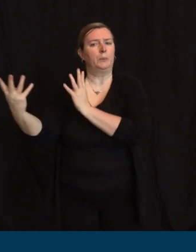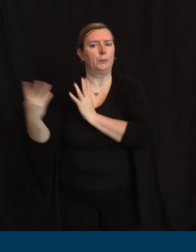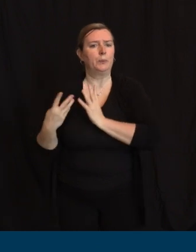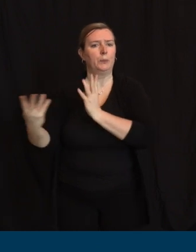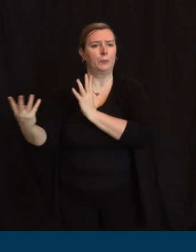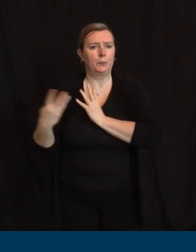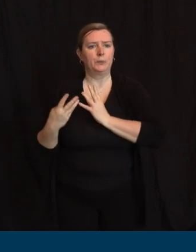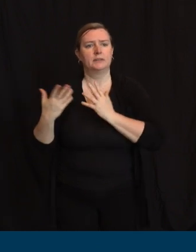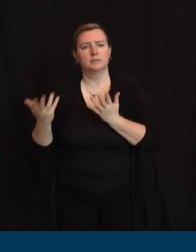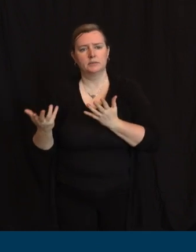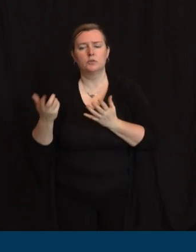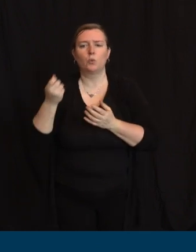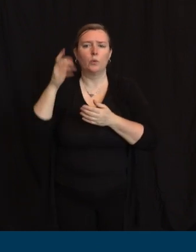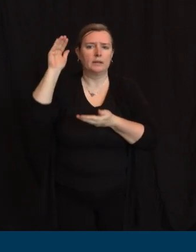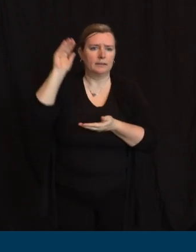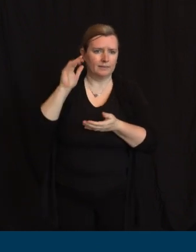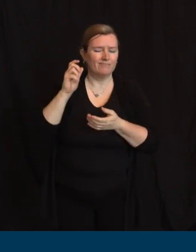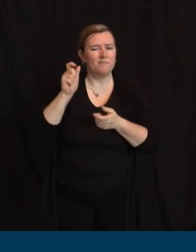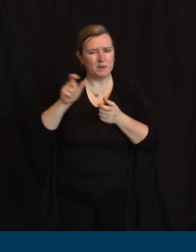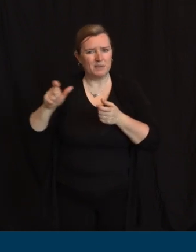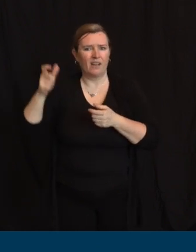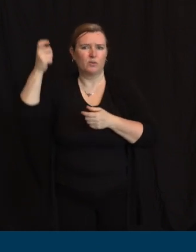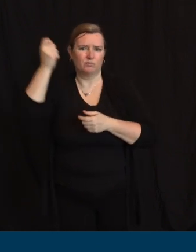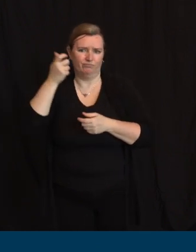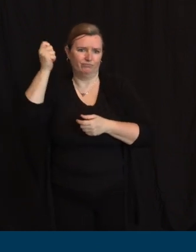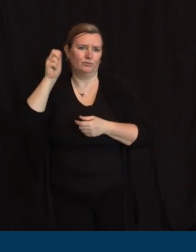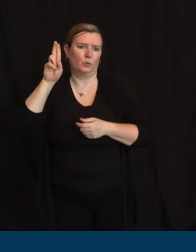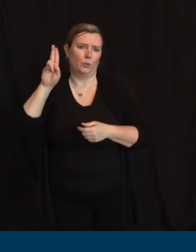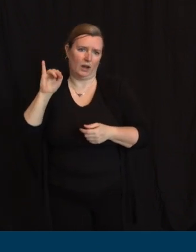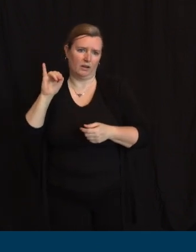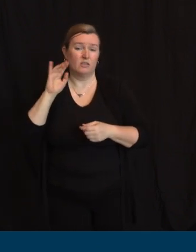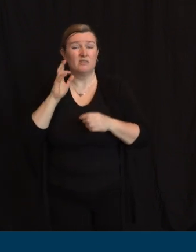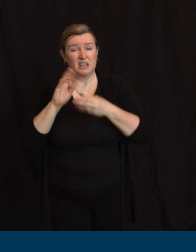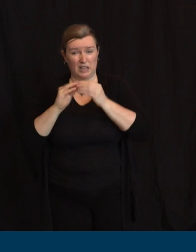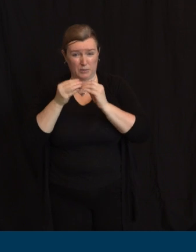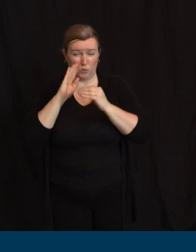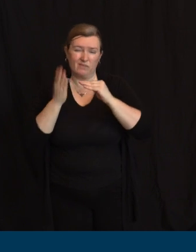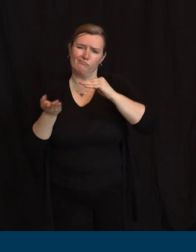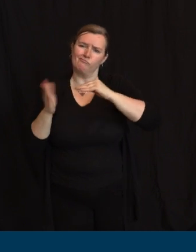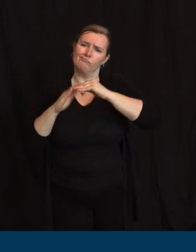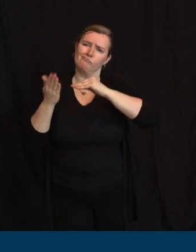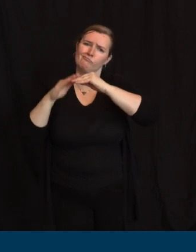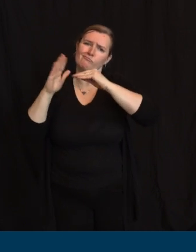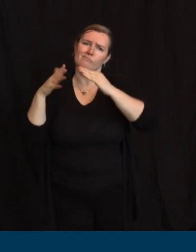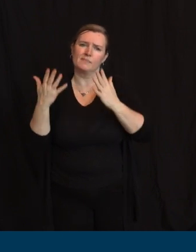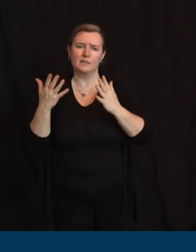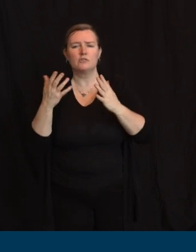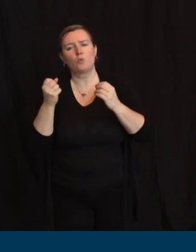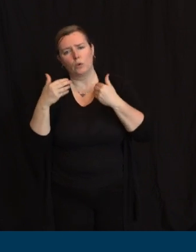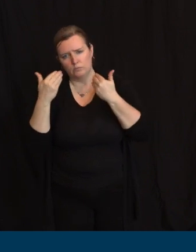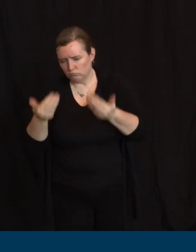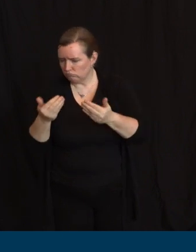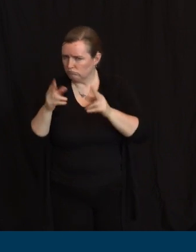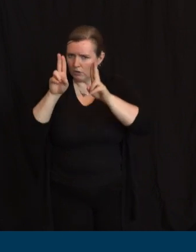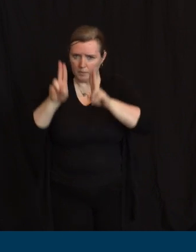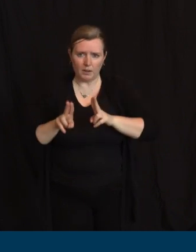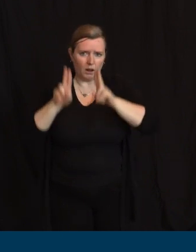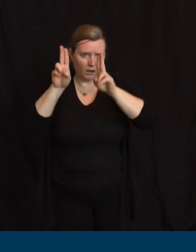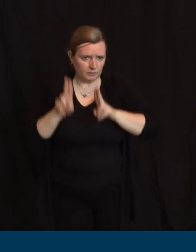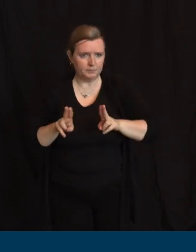currently receiving unemployment benefits, and the number will continue to rise as new claims continue to be